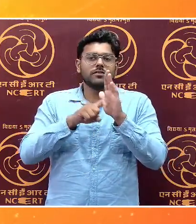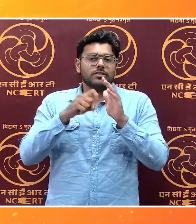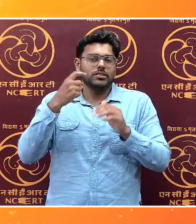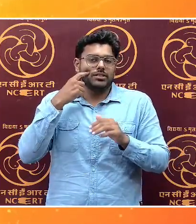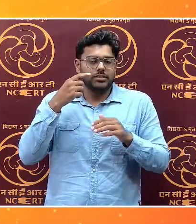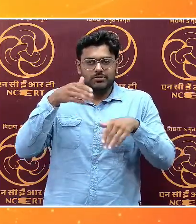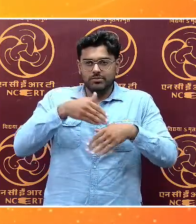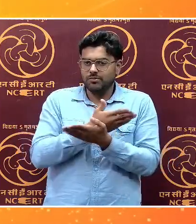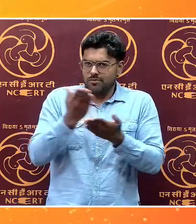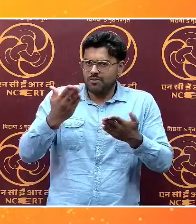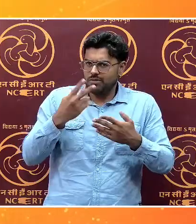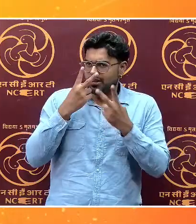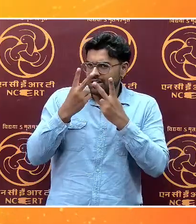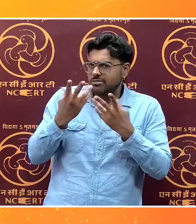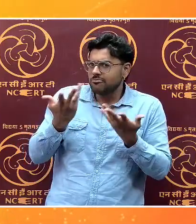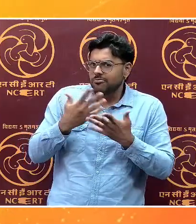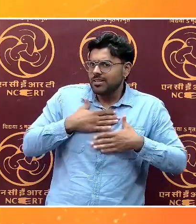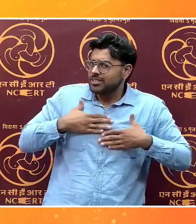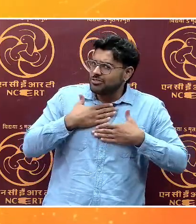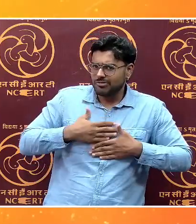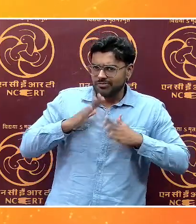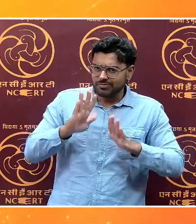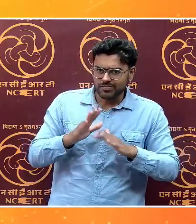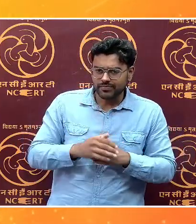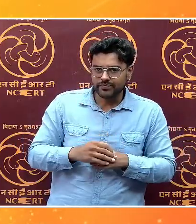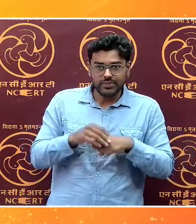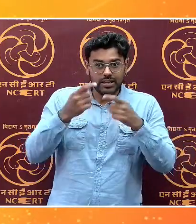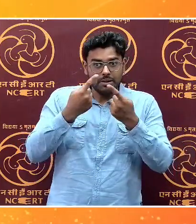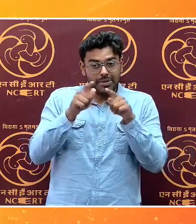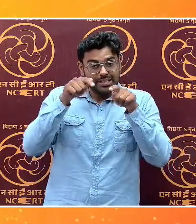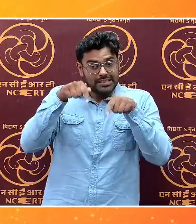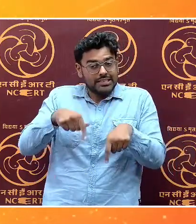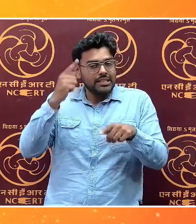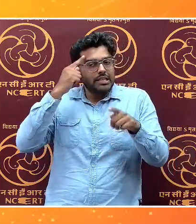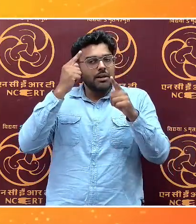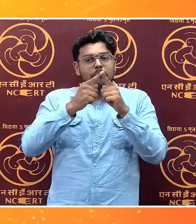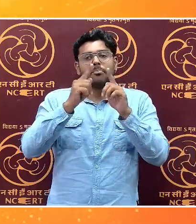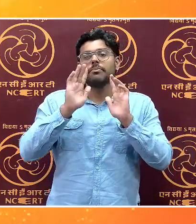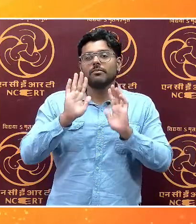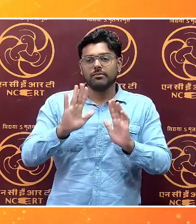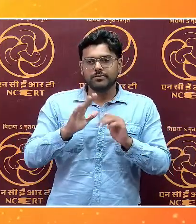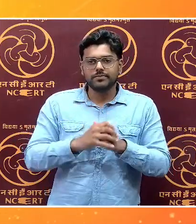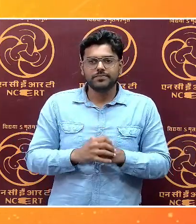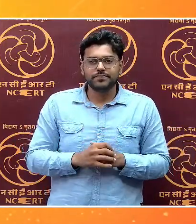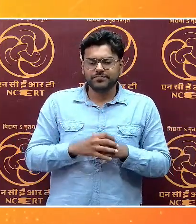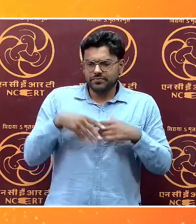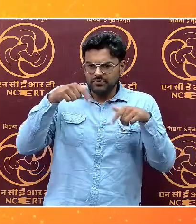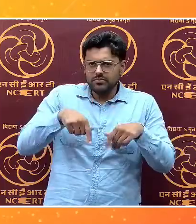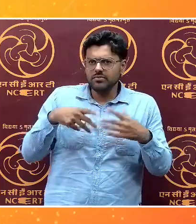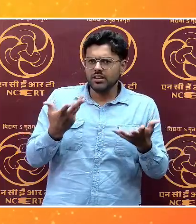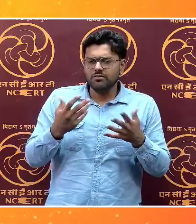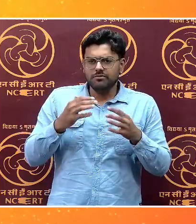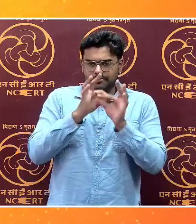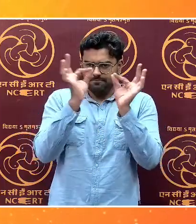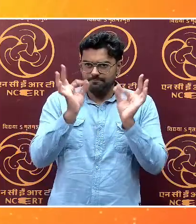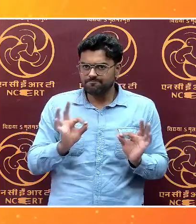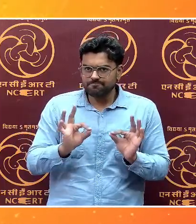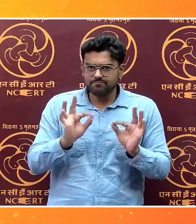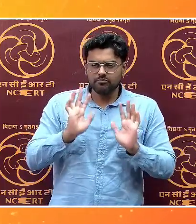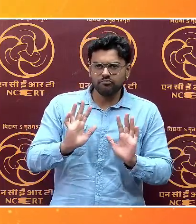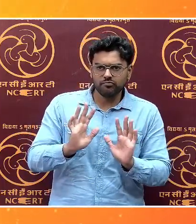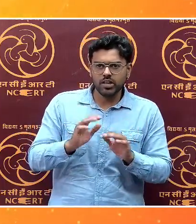enjoyed this riddle, but this riddle has a purpose because we are going to prepare